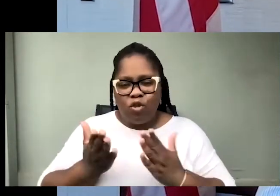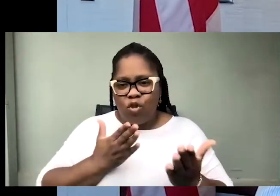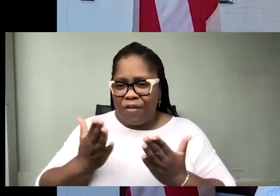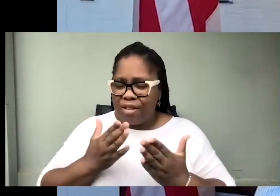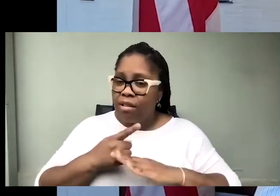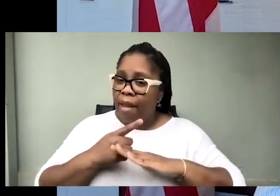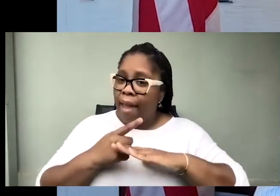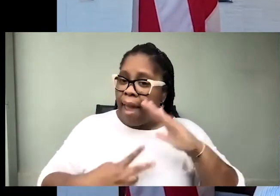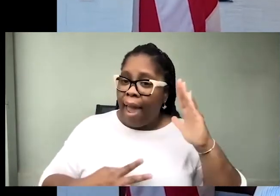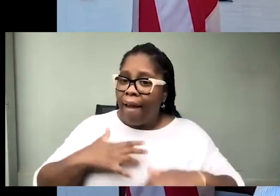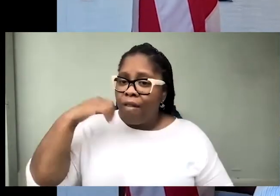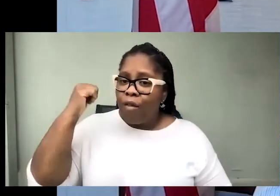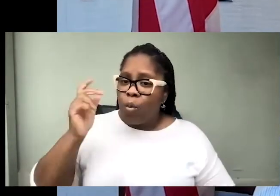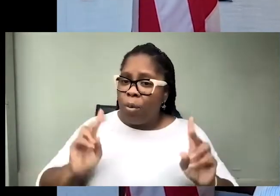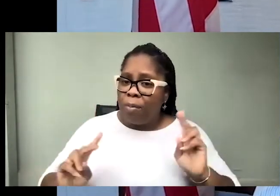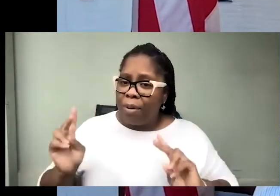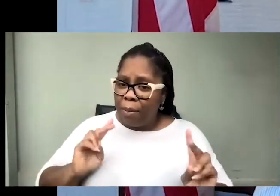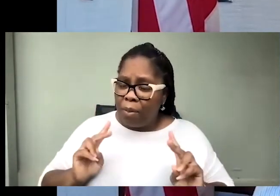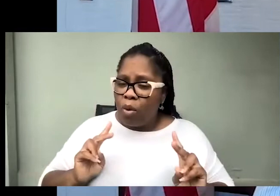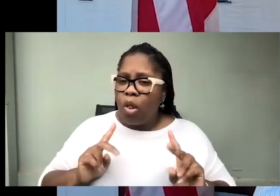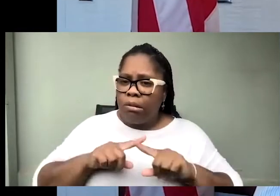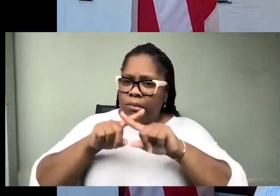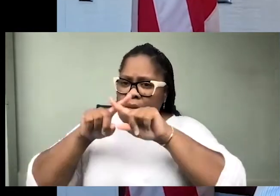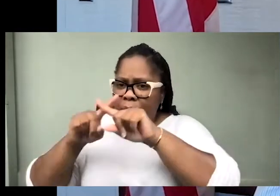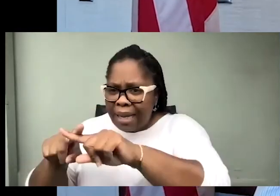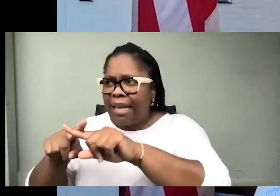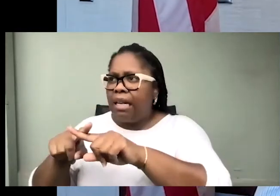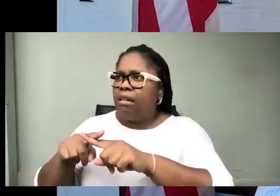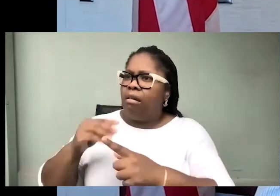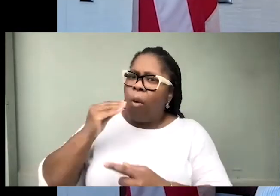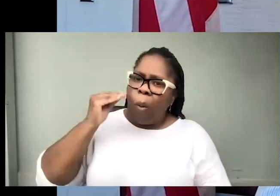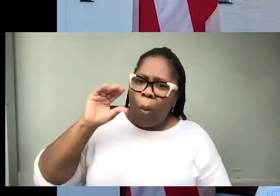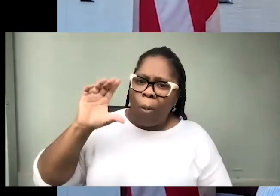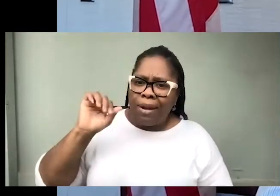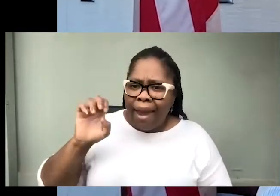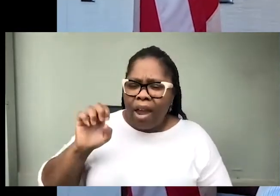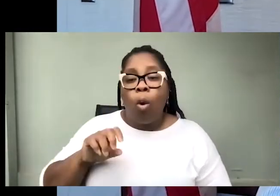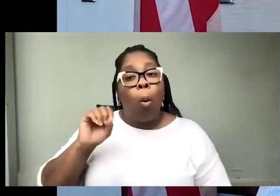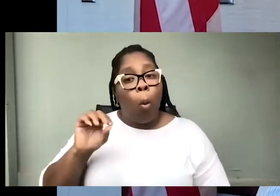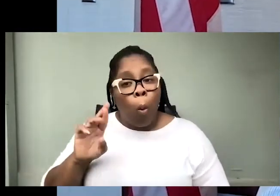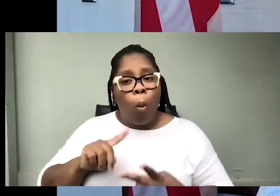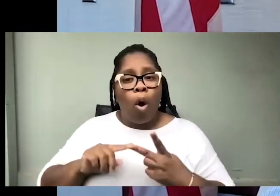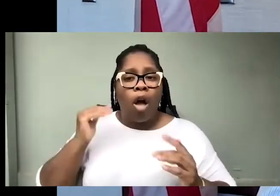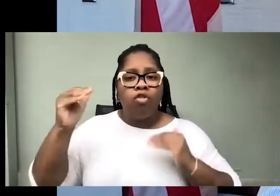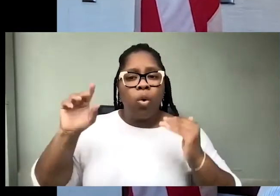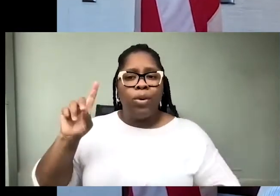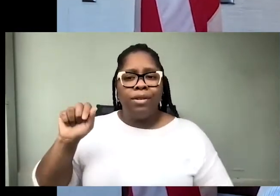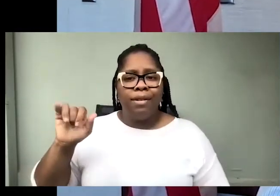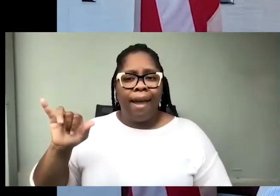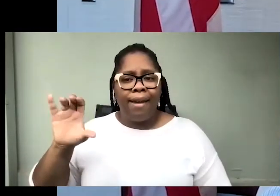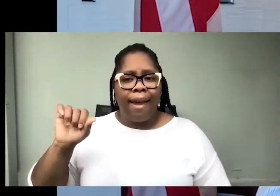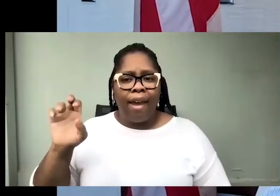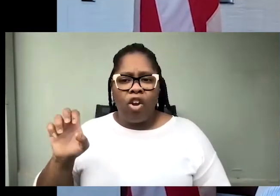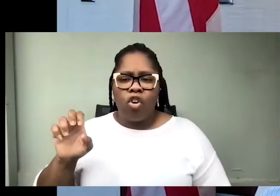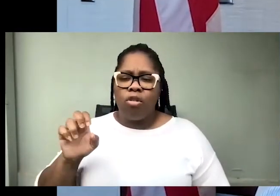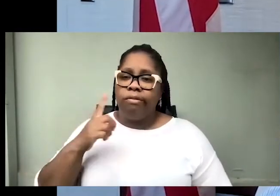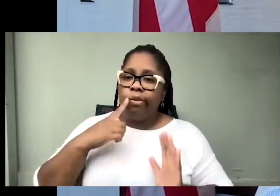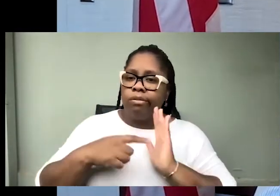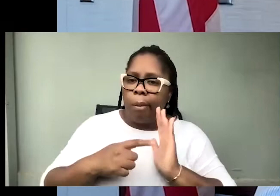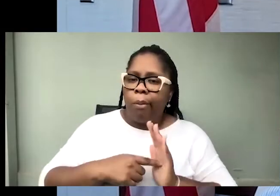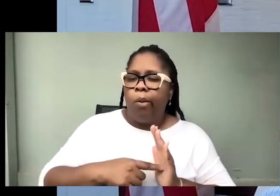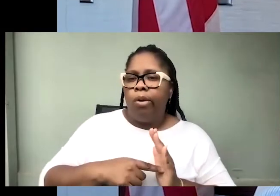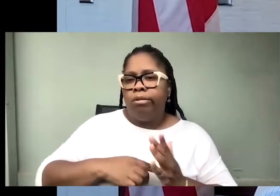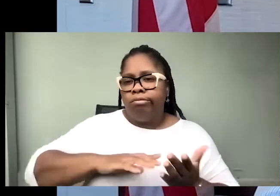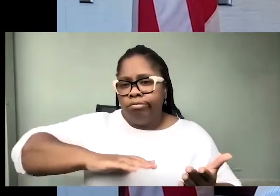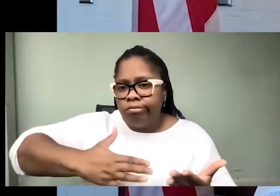eventually need home care or adult day care to assist them with daily activities such as meal preparation, physical activity,